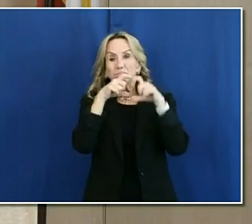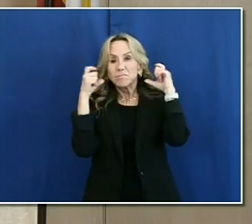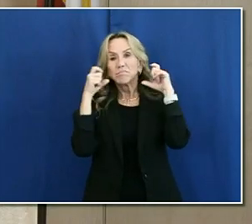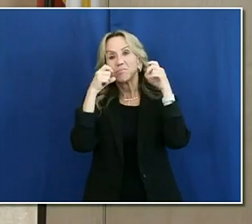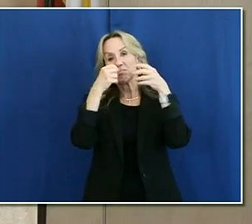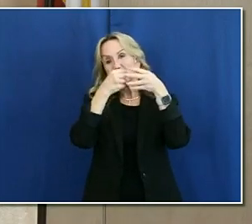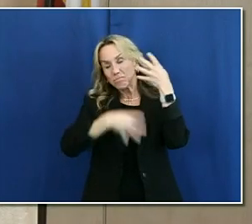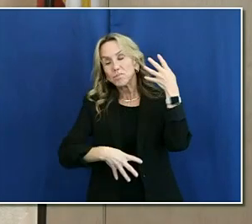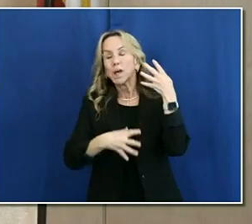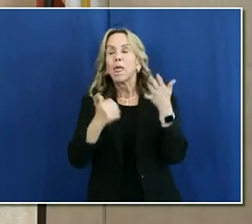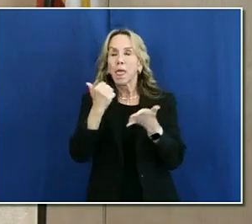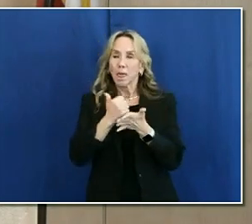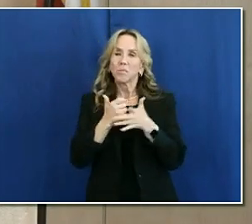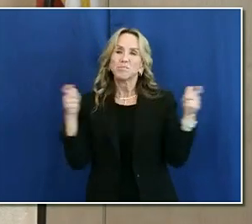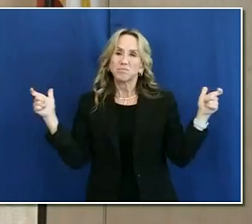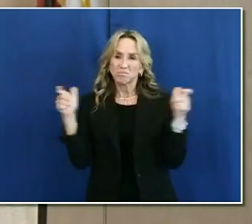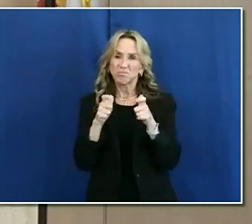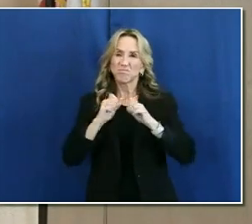schools.